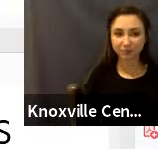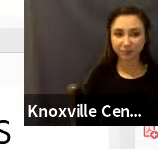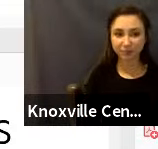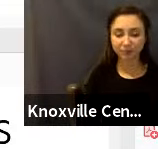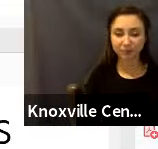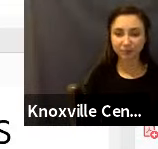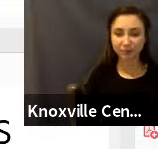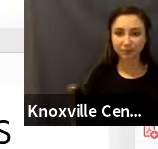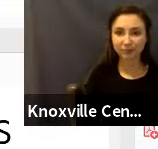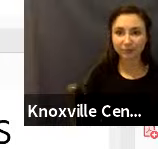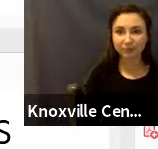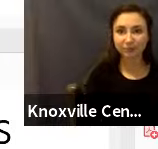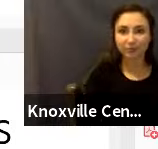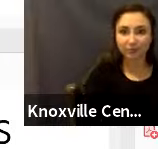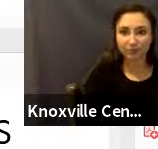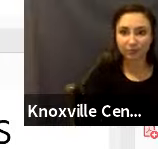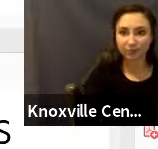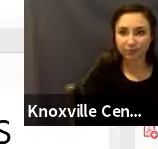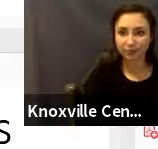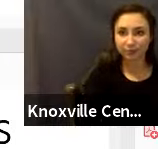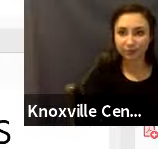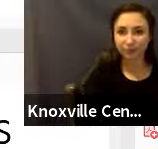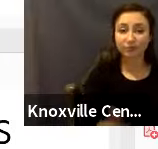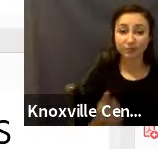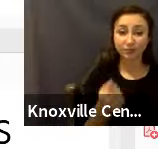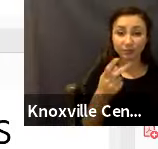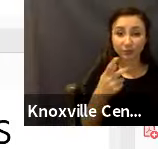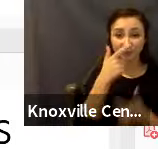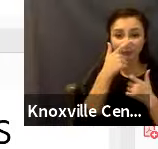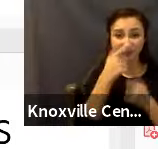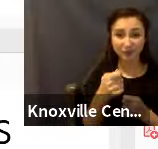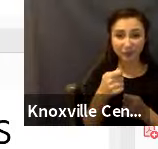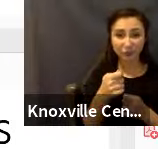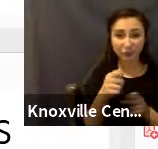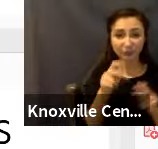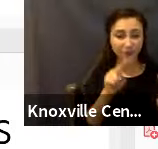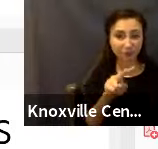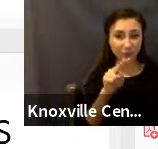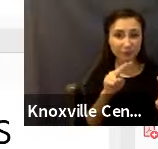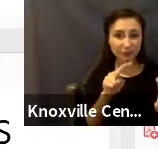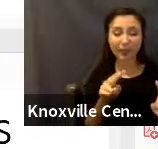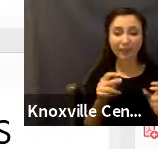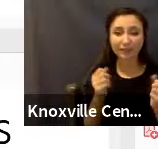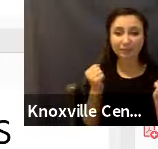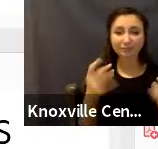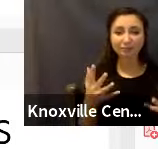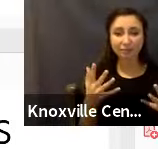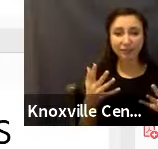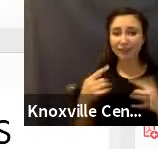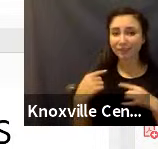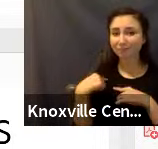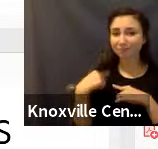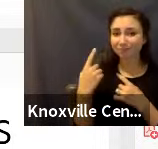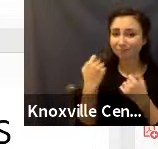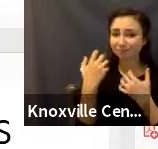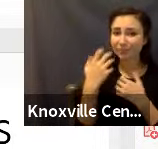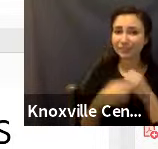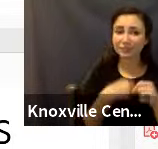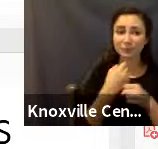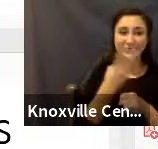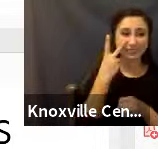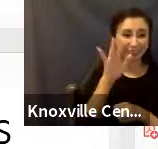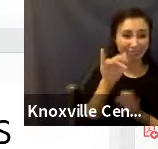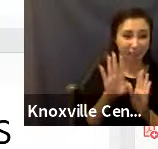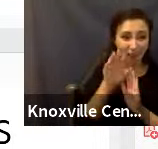So just a few interesting observations is that in many of the decades, we're seeing that